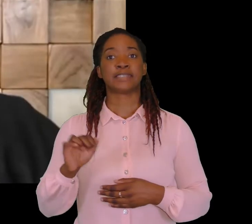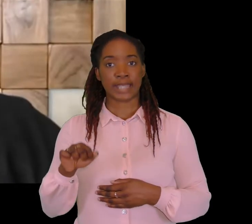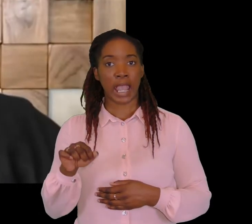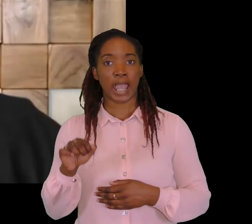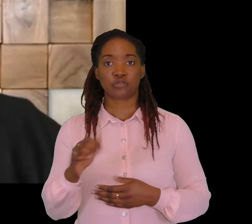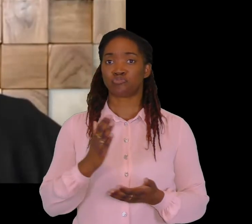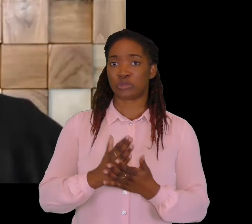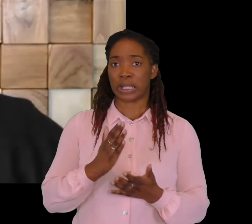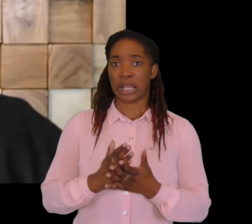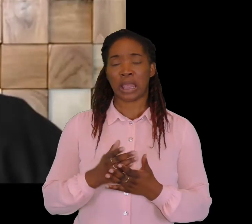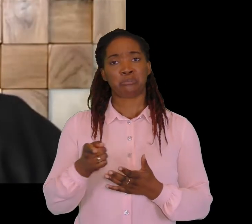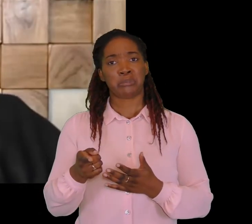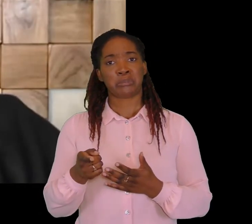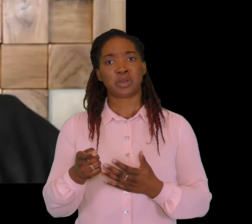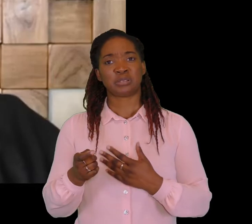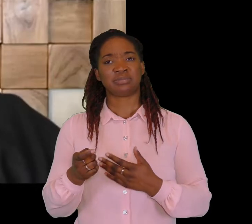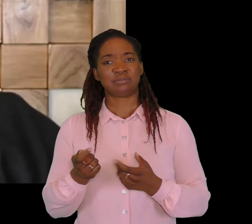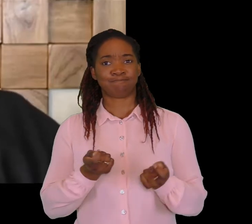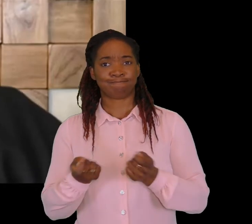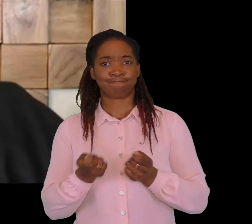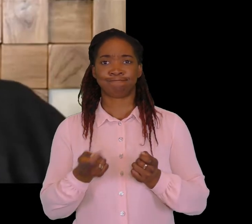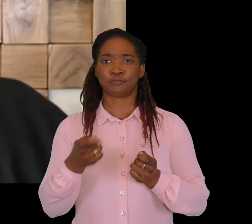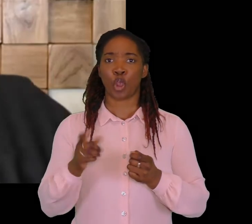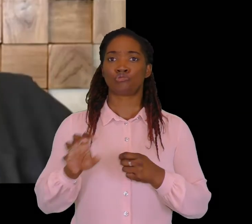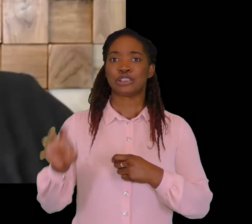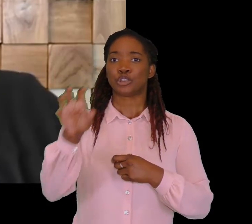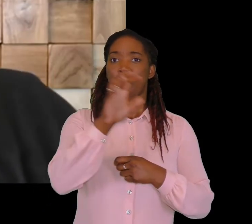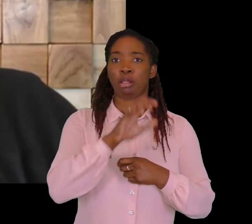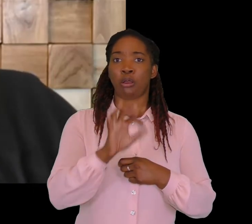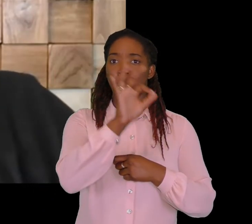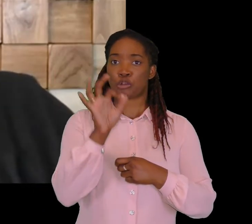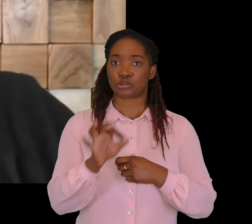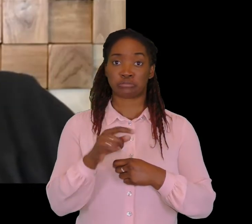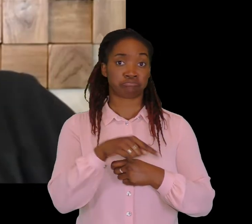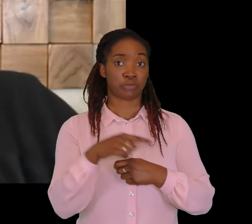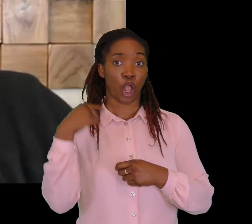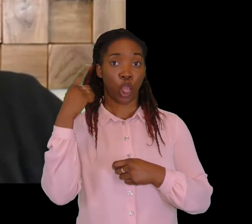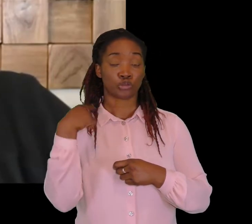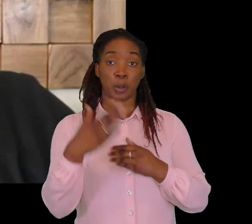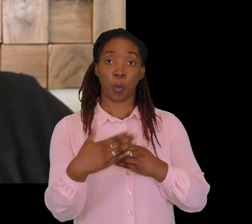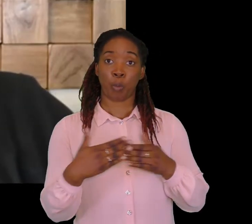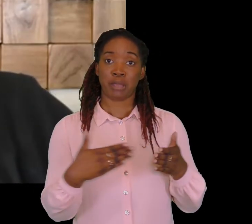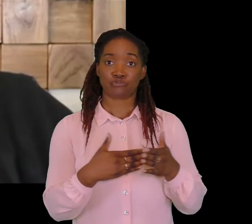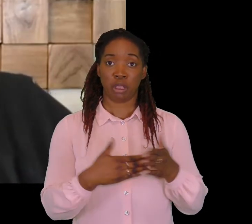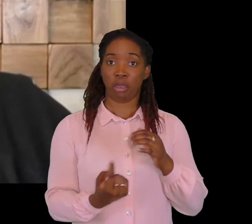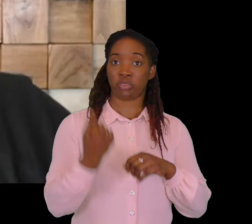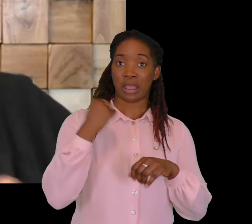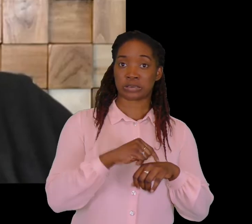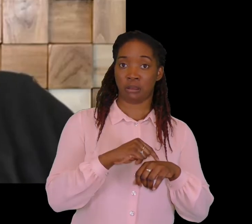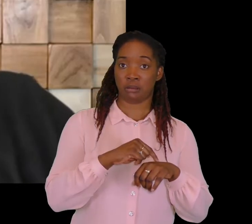yeah, so really just dealing with that kind of regional question. Was London, in a way, were there more barriers to London at the time,